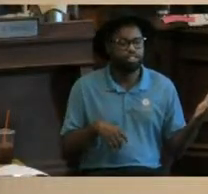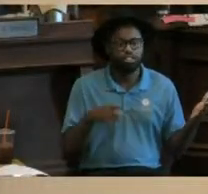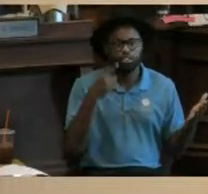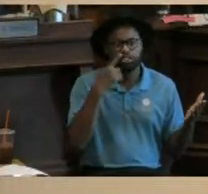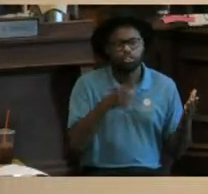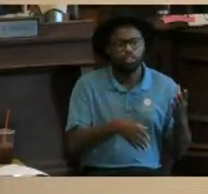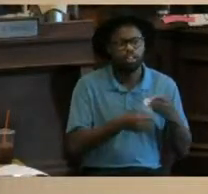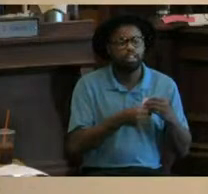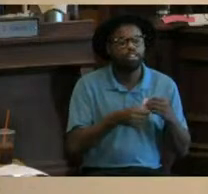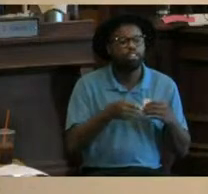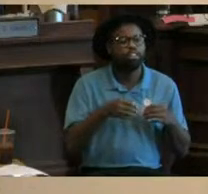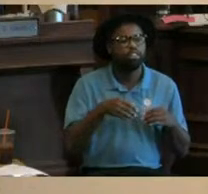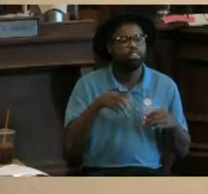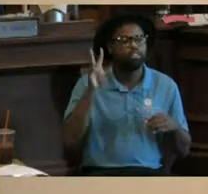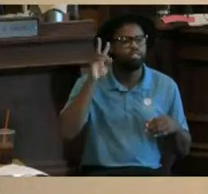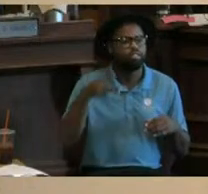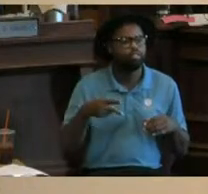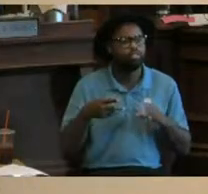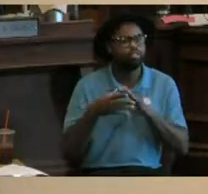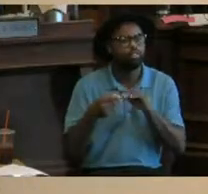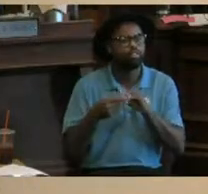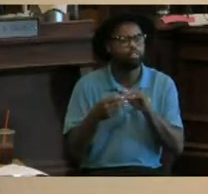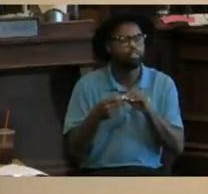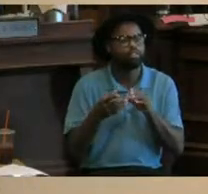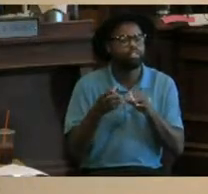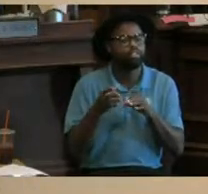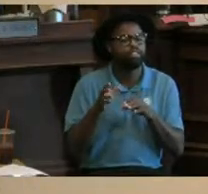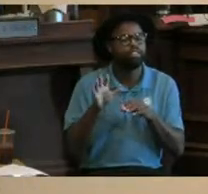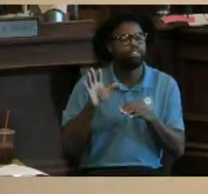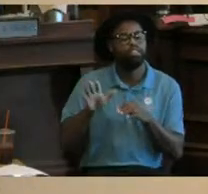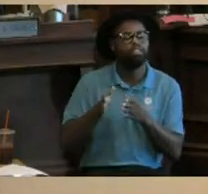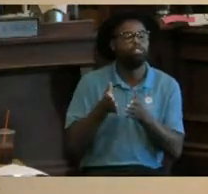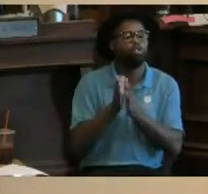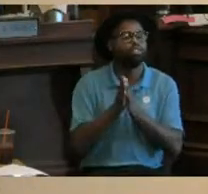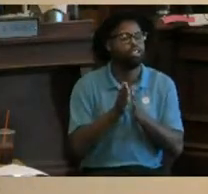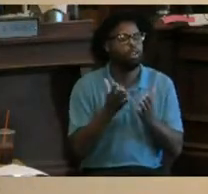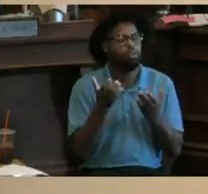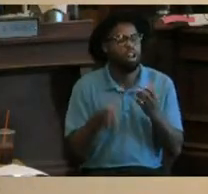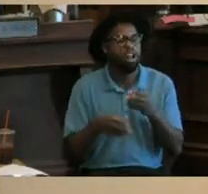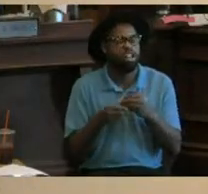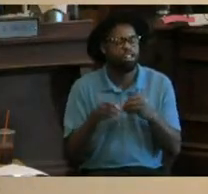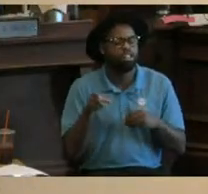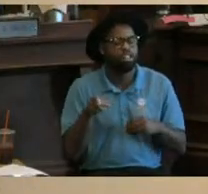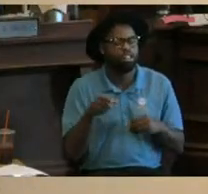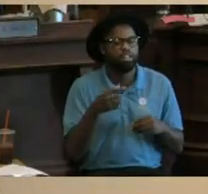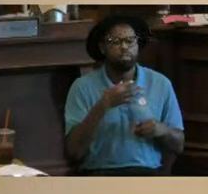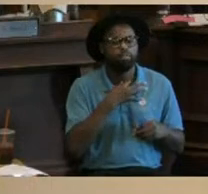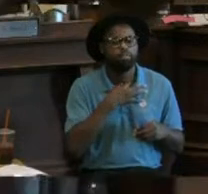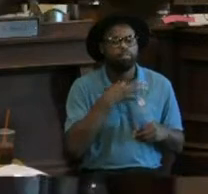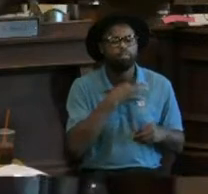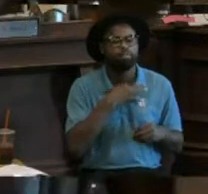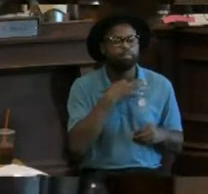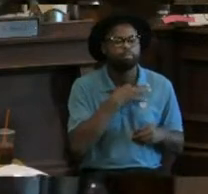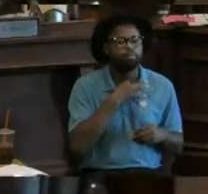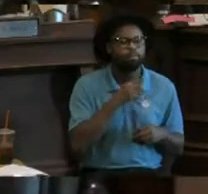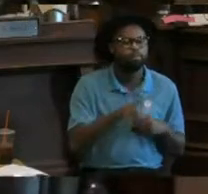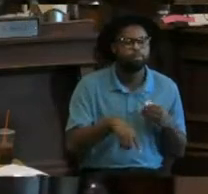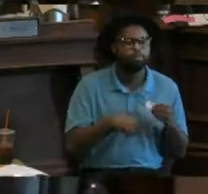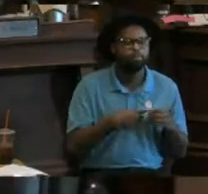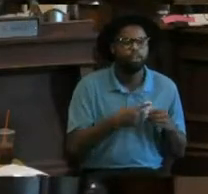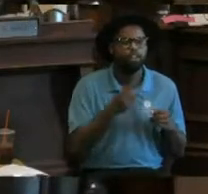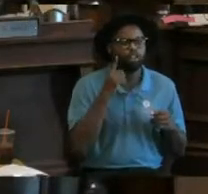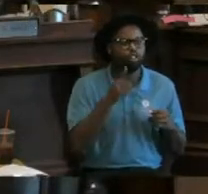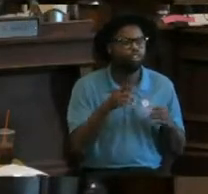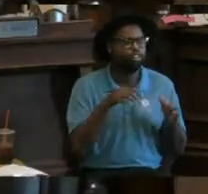Vice President Lupien's request. I'm really interested to know what kind of amenities you have for the audiovisual